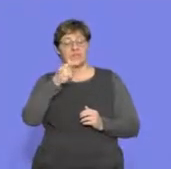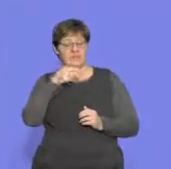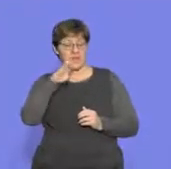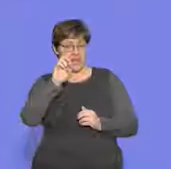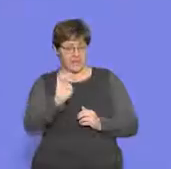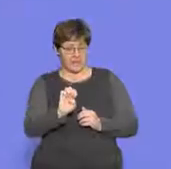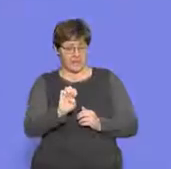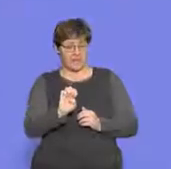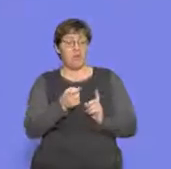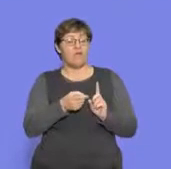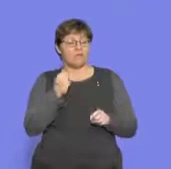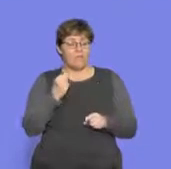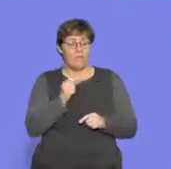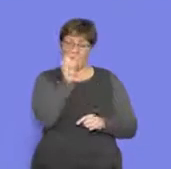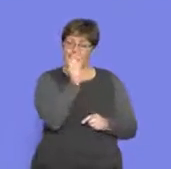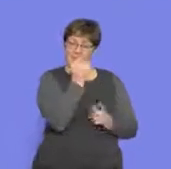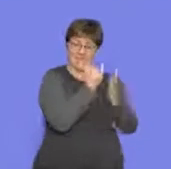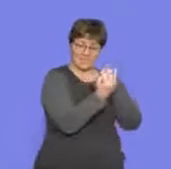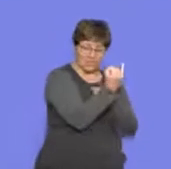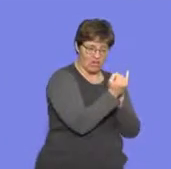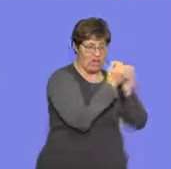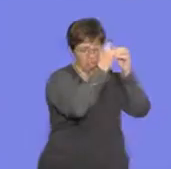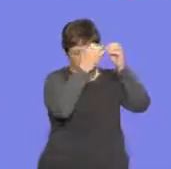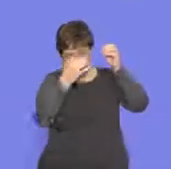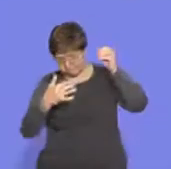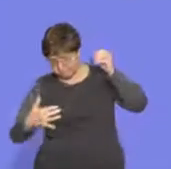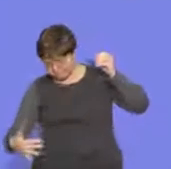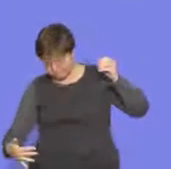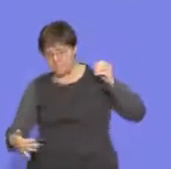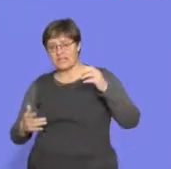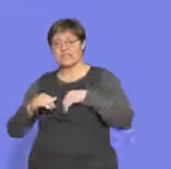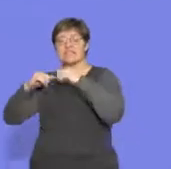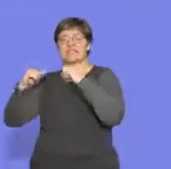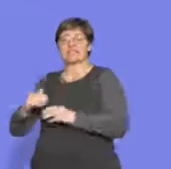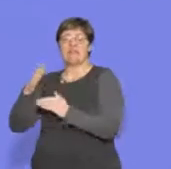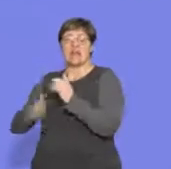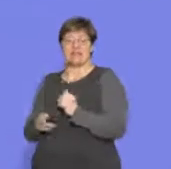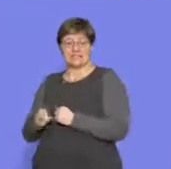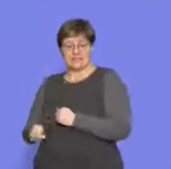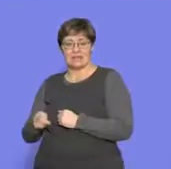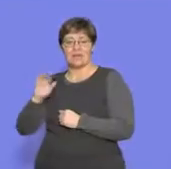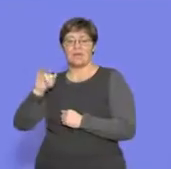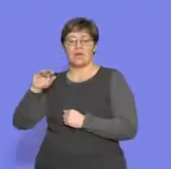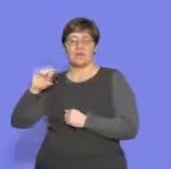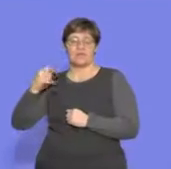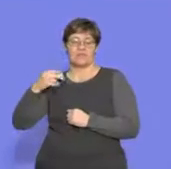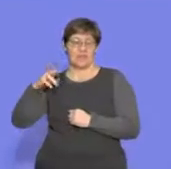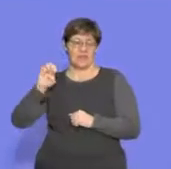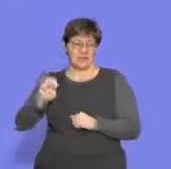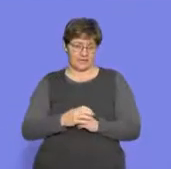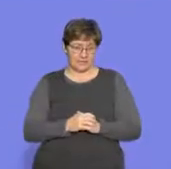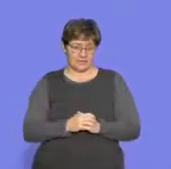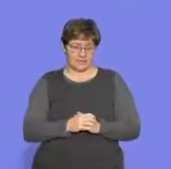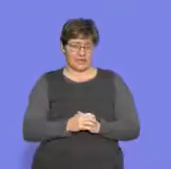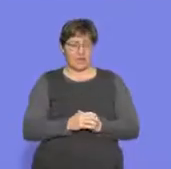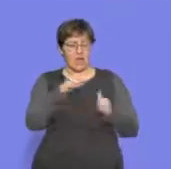are from the smallest individual to the most complex systems, which we refer to as the biosphere. So guys, we've looked at the